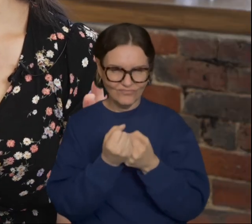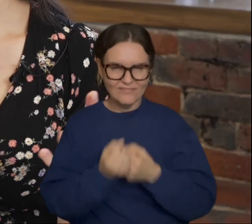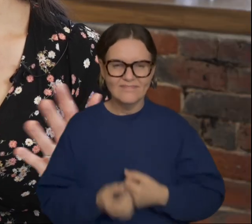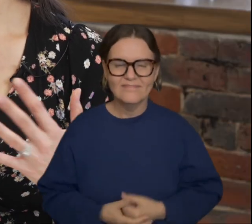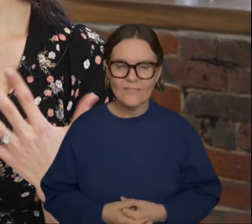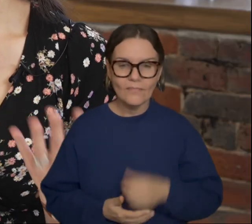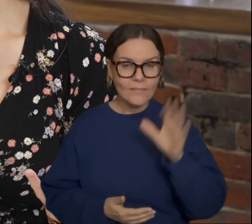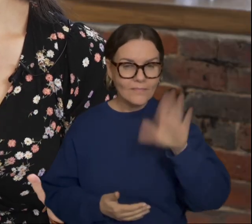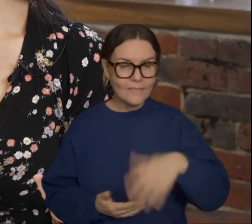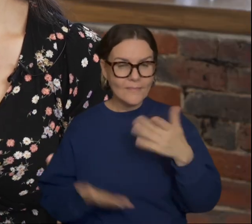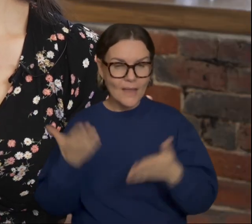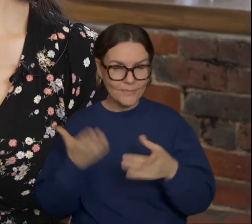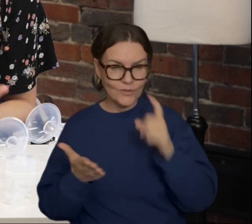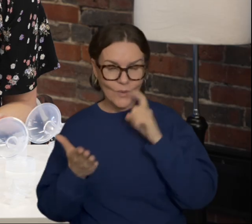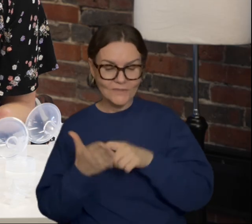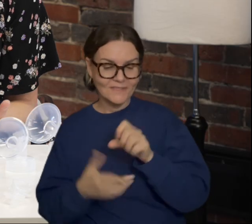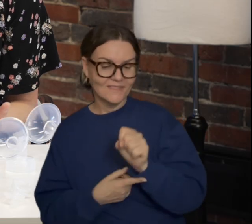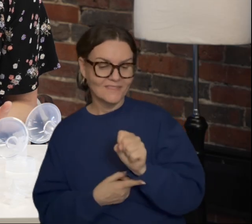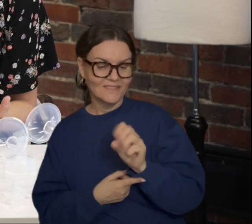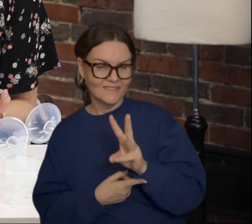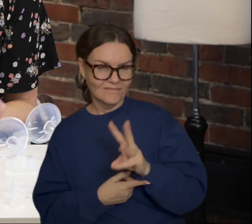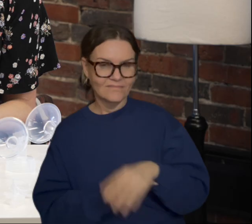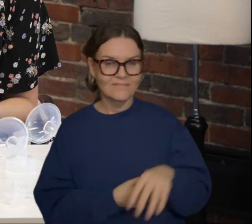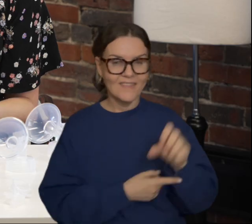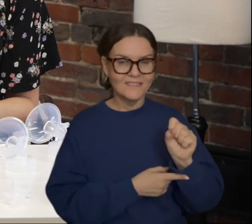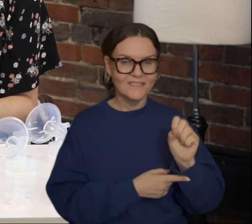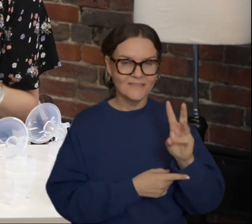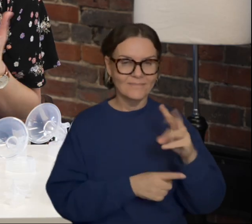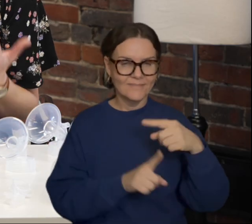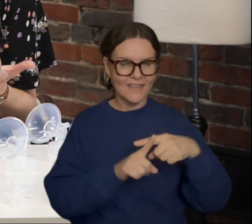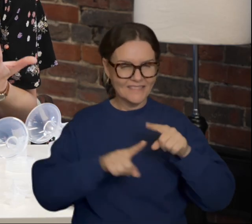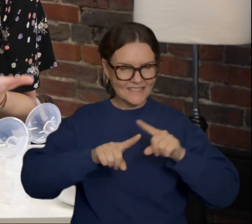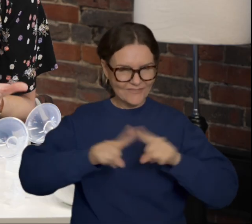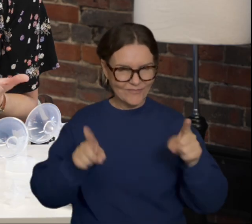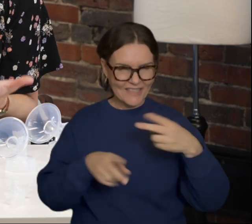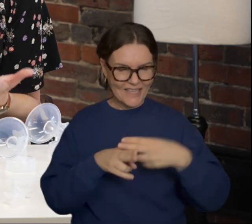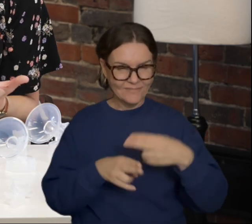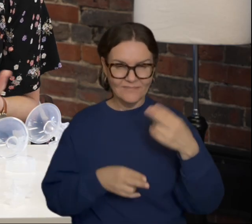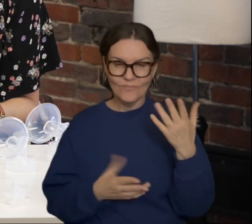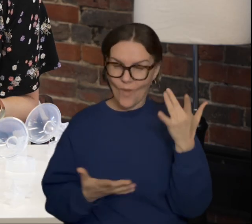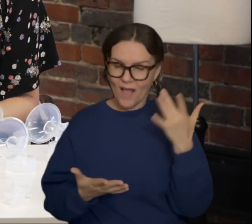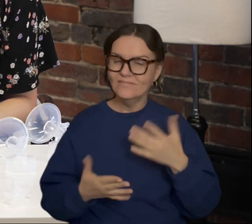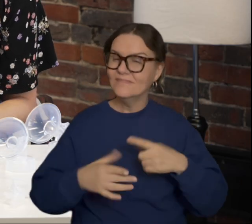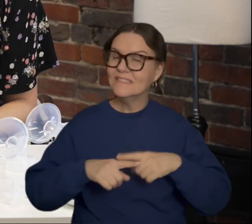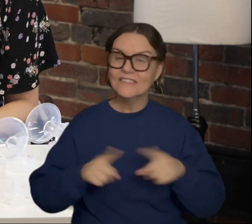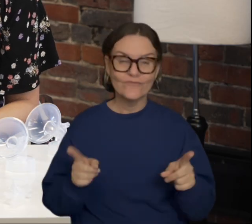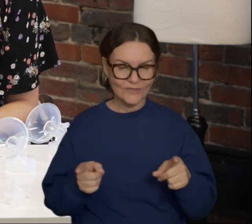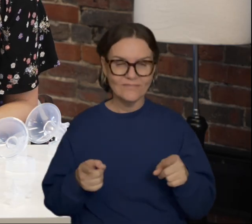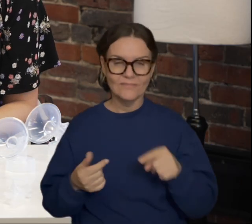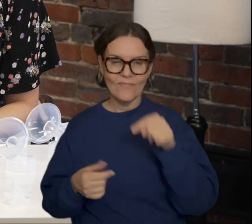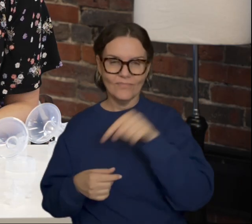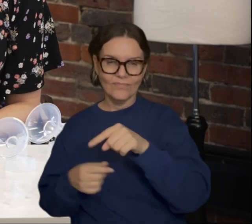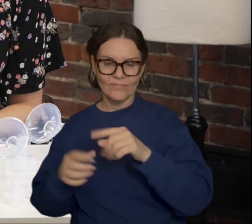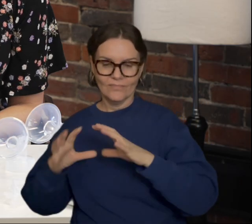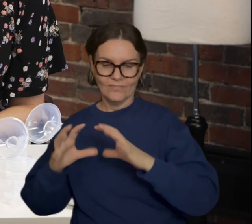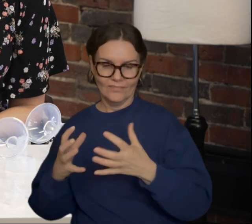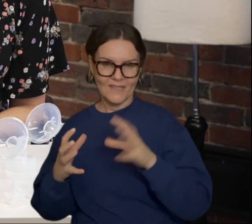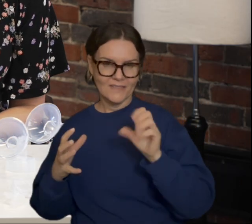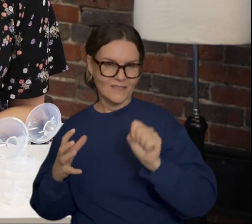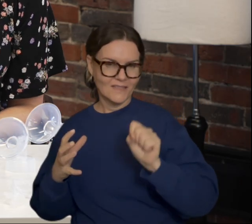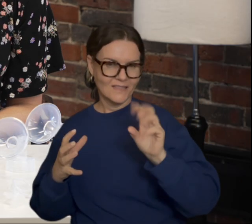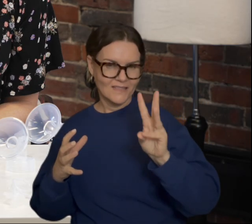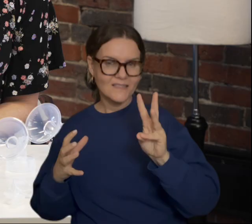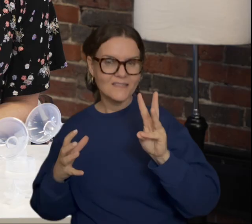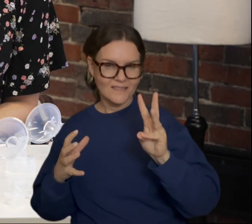and the S6 Plus have different names. The biggest difference between the two is that the Cimilre S6 Plus has a built-in rechargeable battery, so